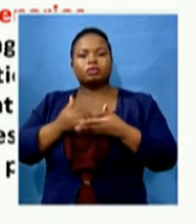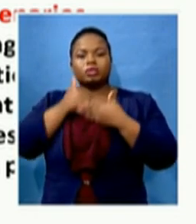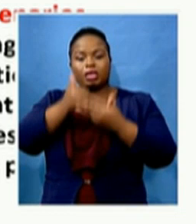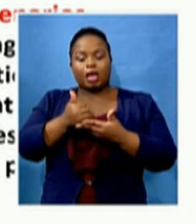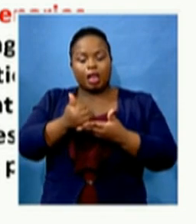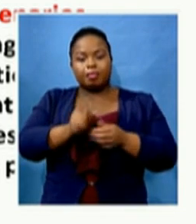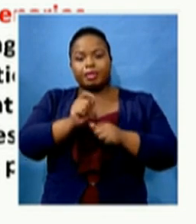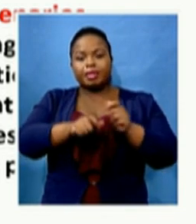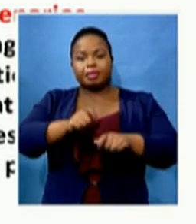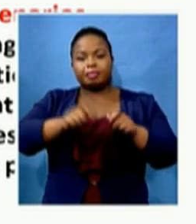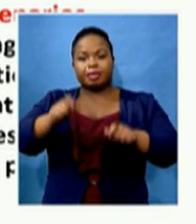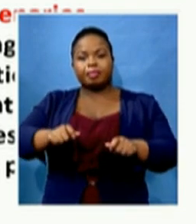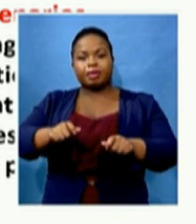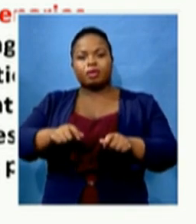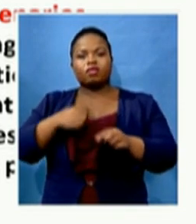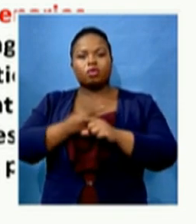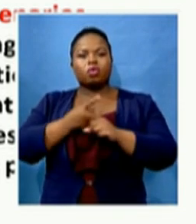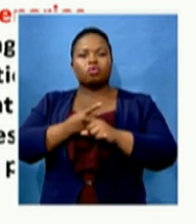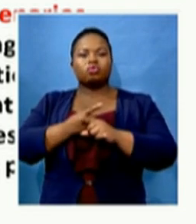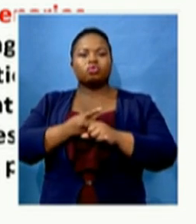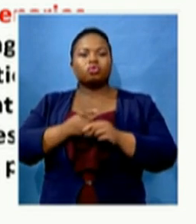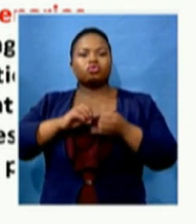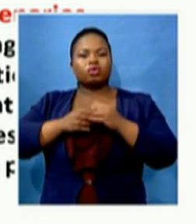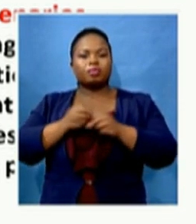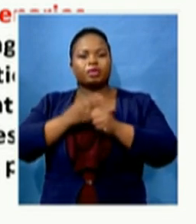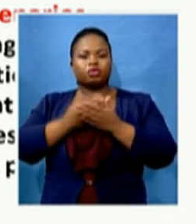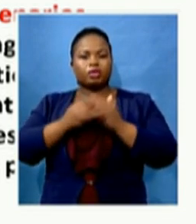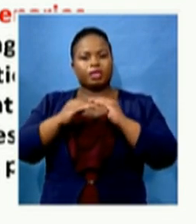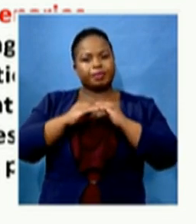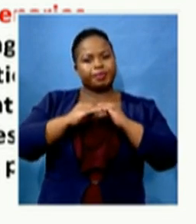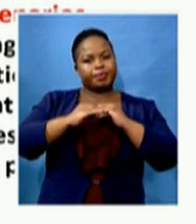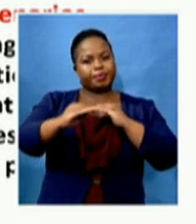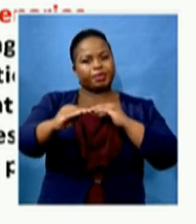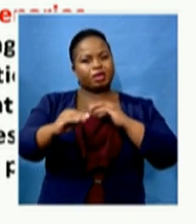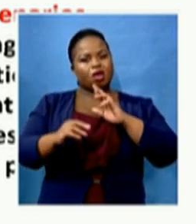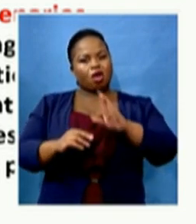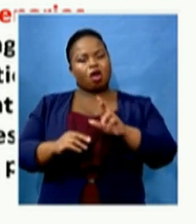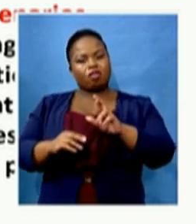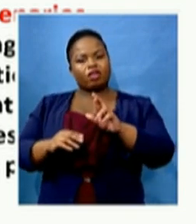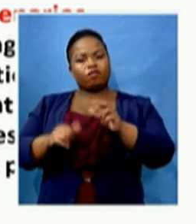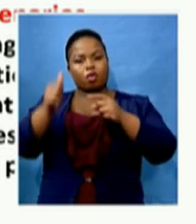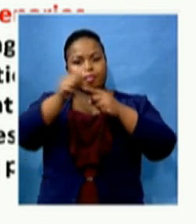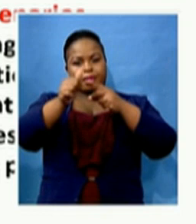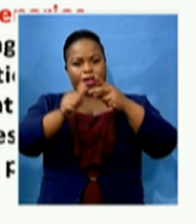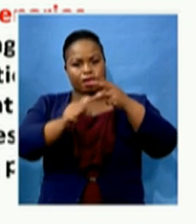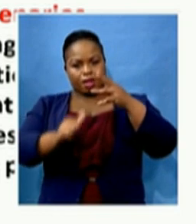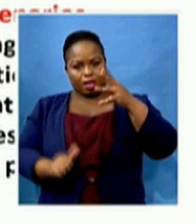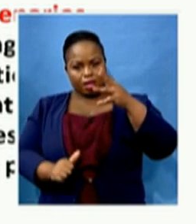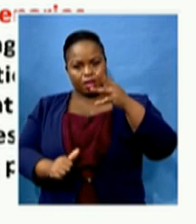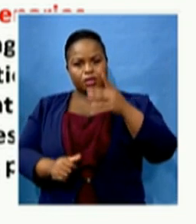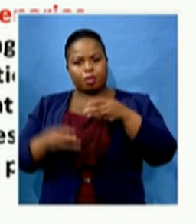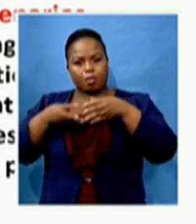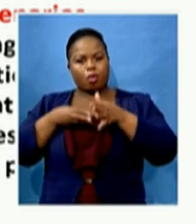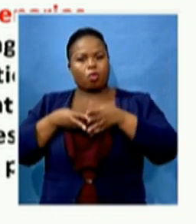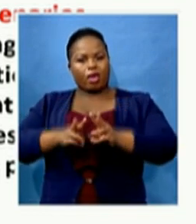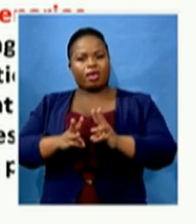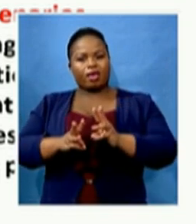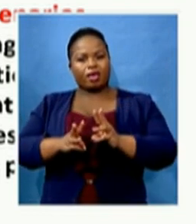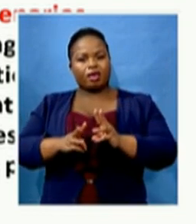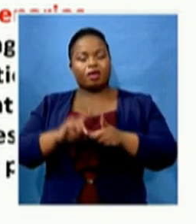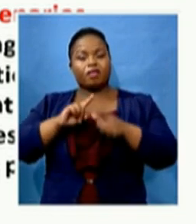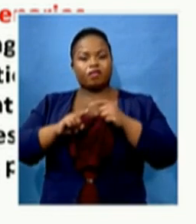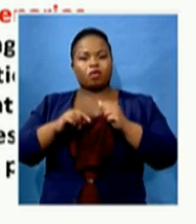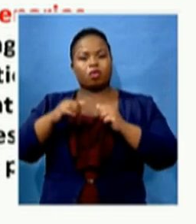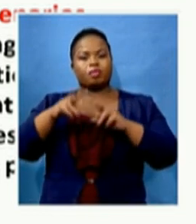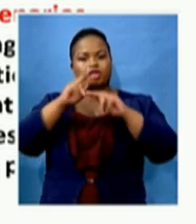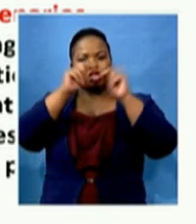aggregate R, which is basically the top-down modeling assumption that gets made. And then